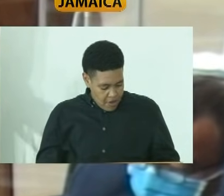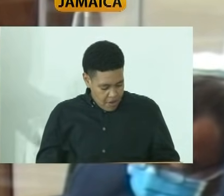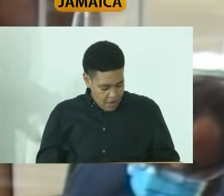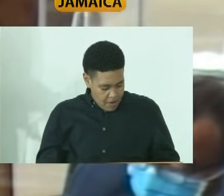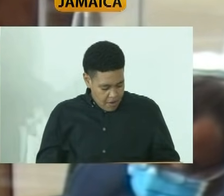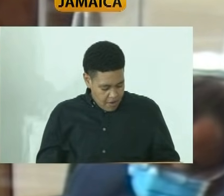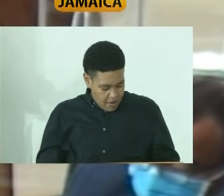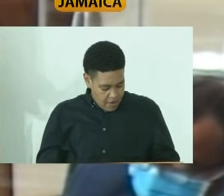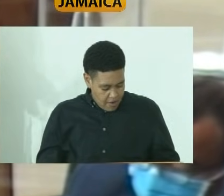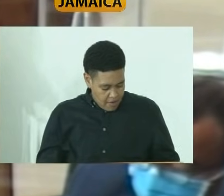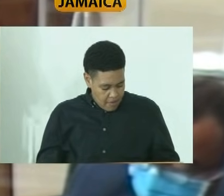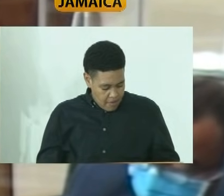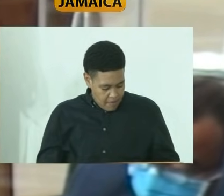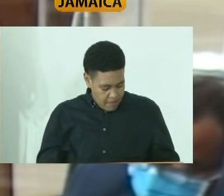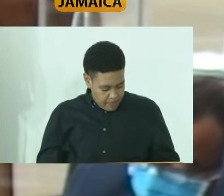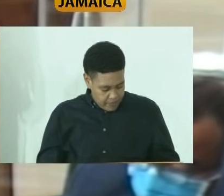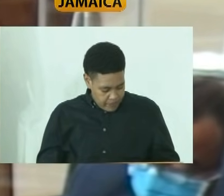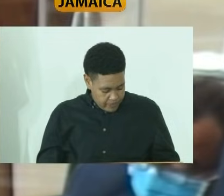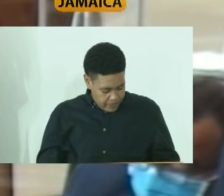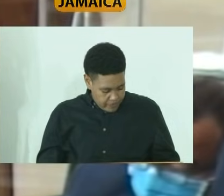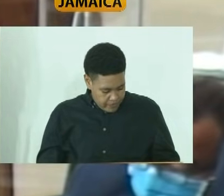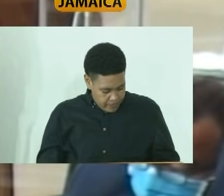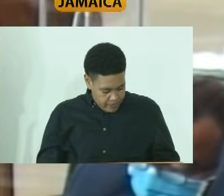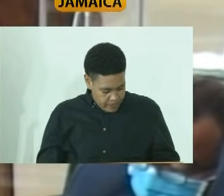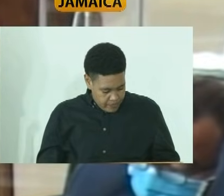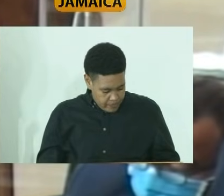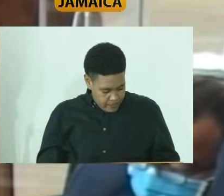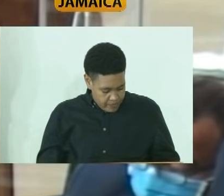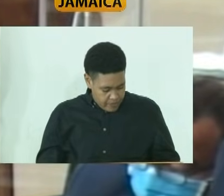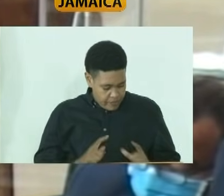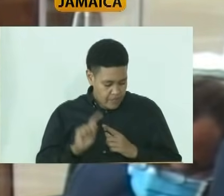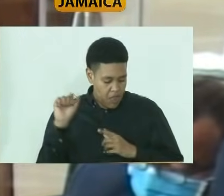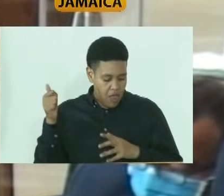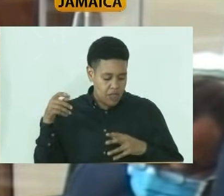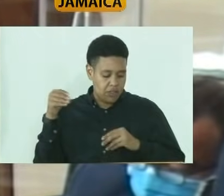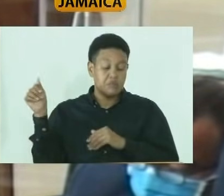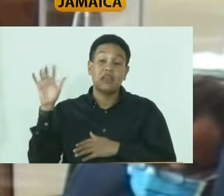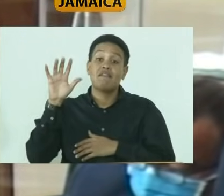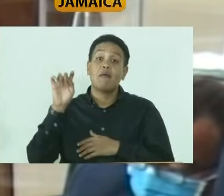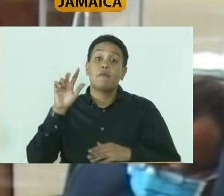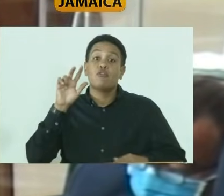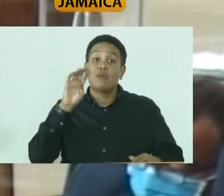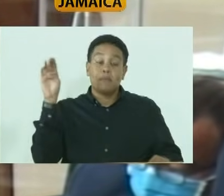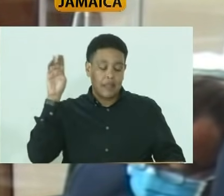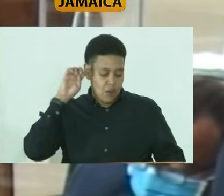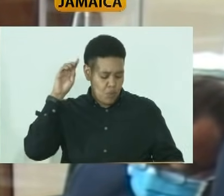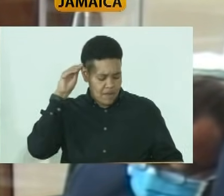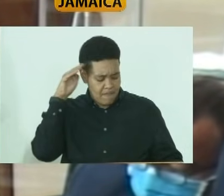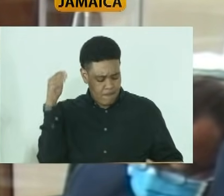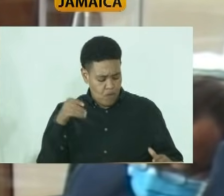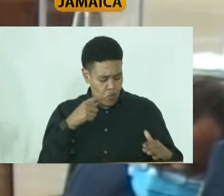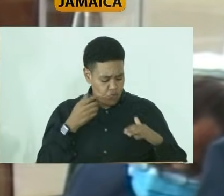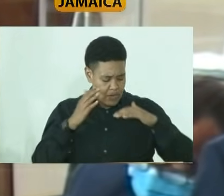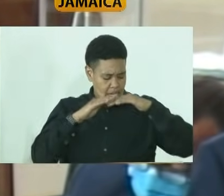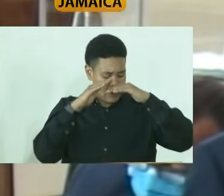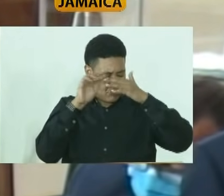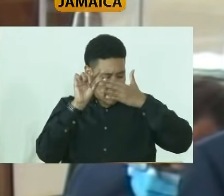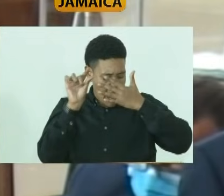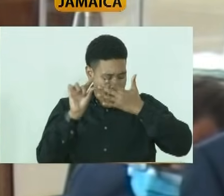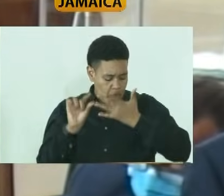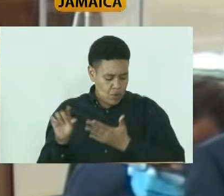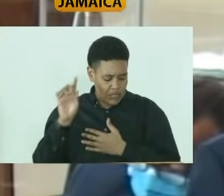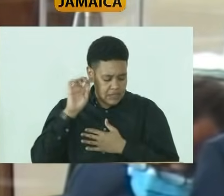related expenditures. Approximately $5.3 billion will be directed towards increasing the allocation